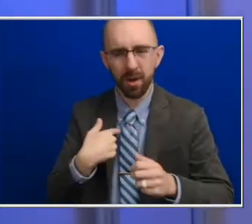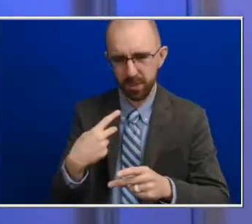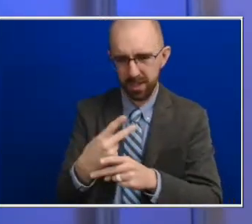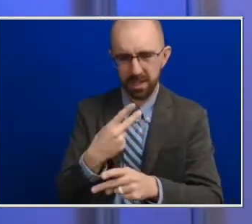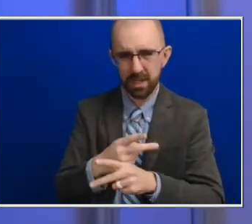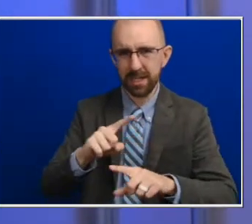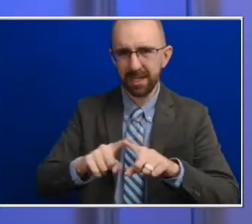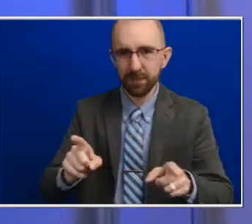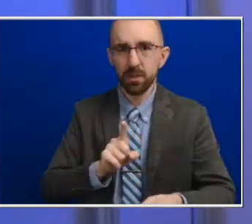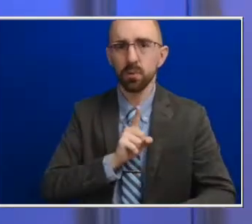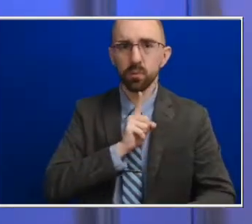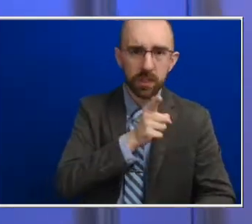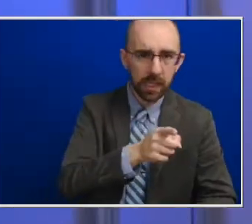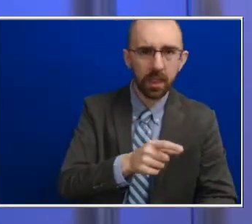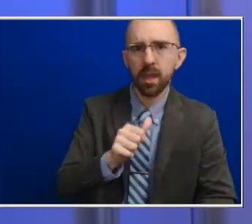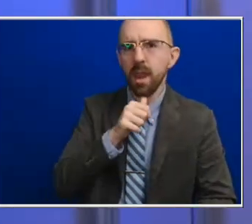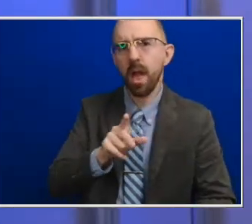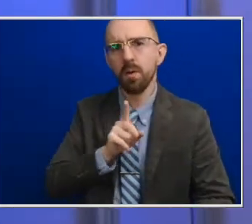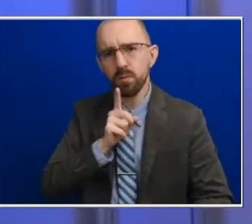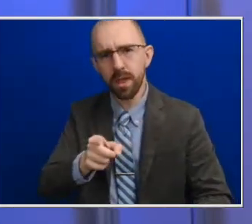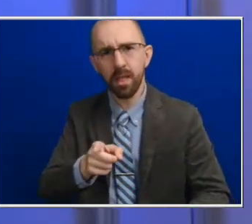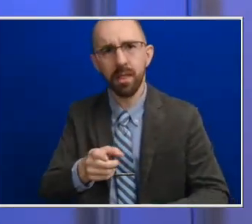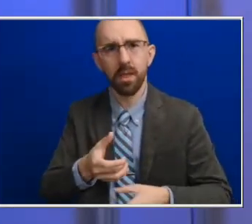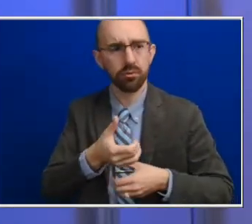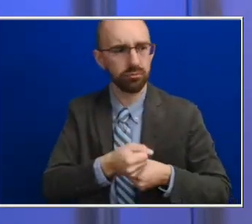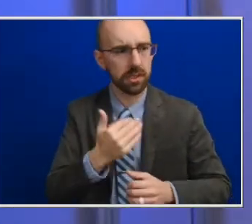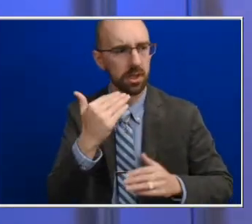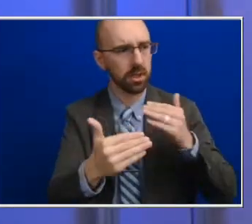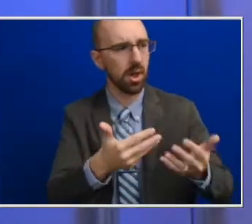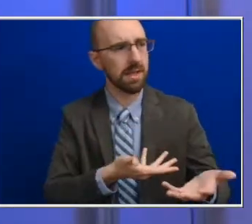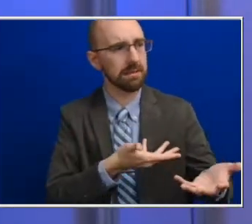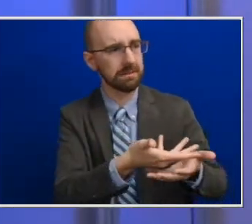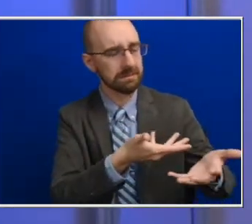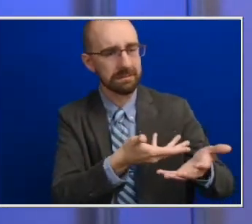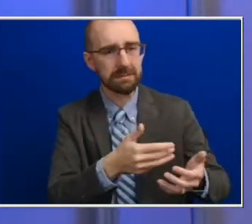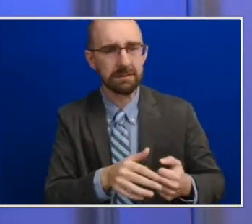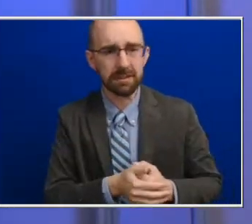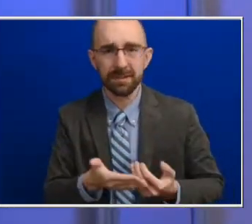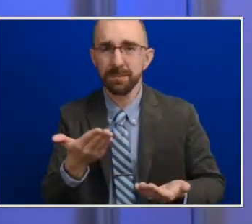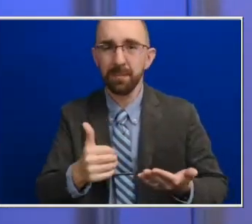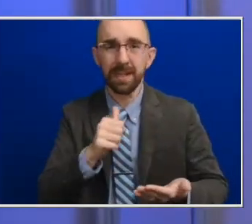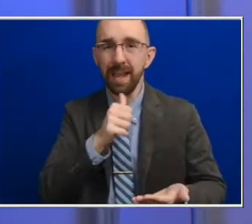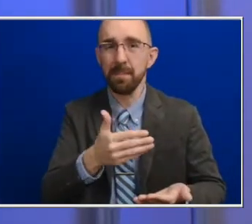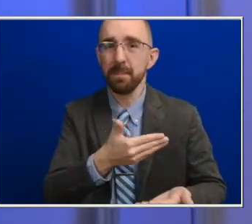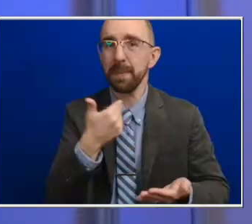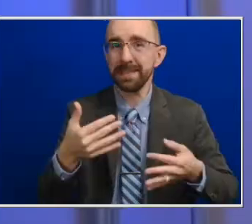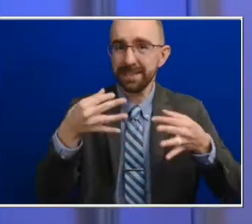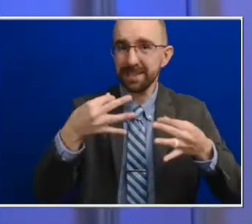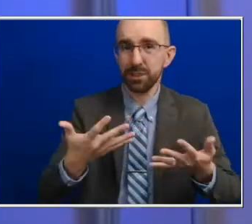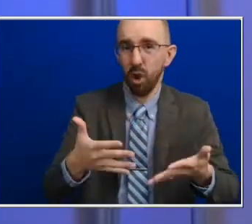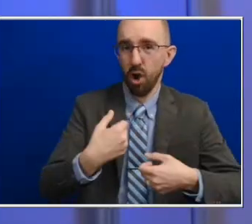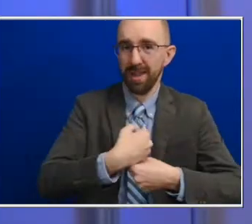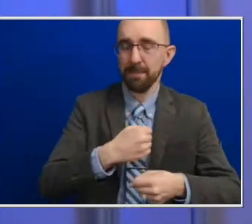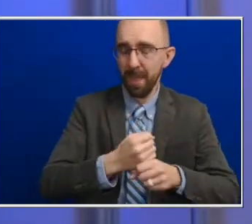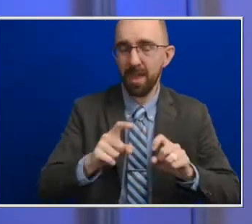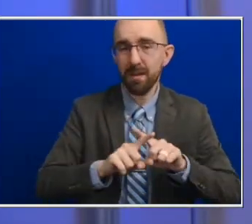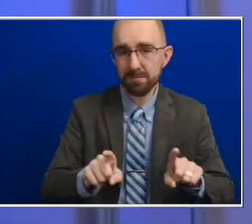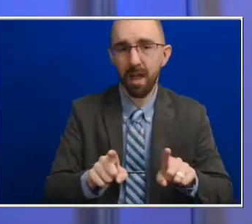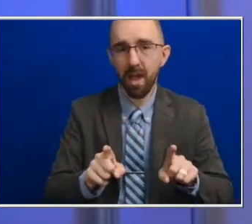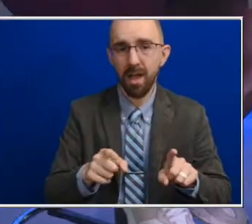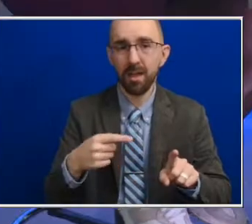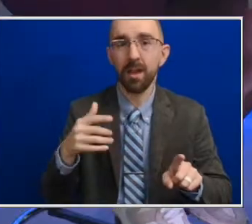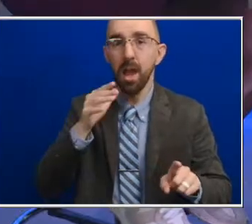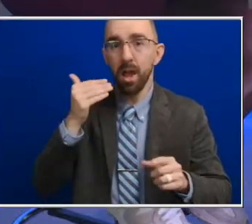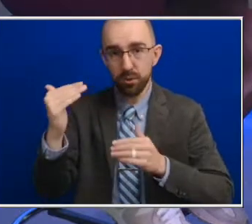not real, and to go to a trusted adult when you've made it, maybe not the best choice. Yeah. Us adults can help us intervene and keep you